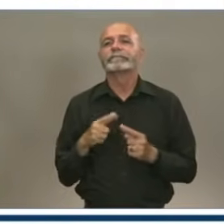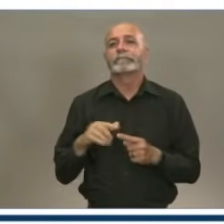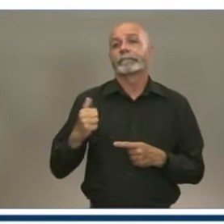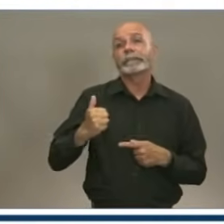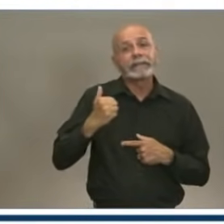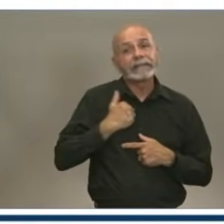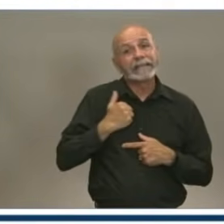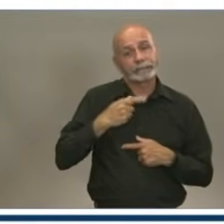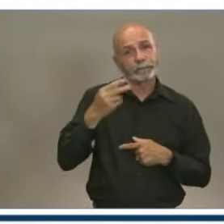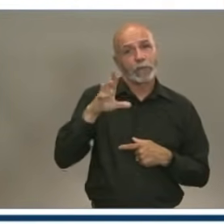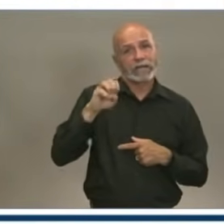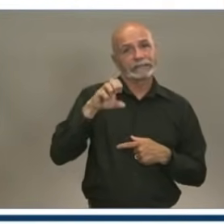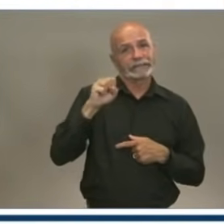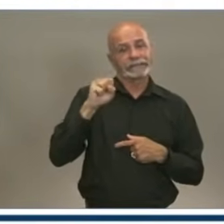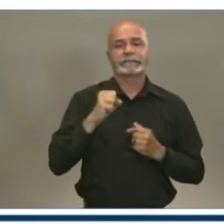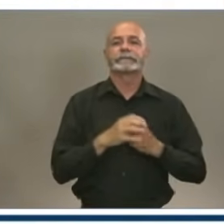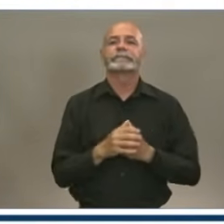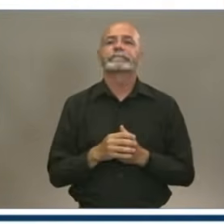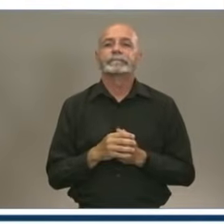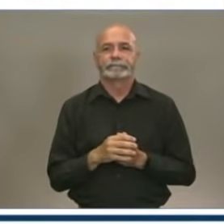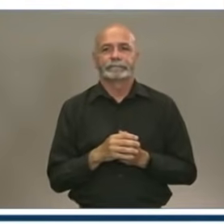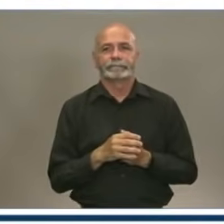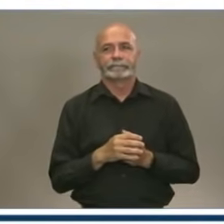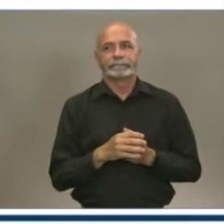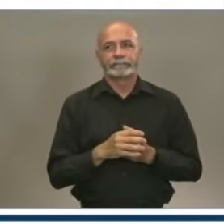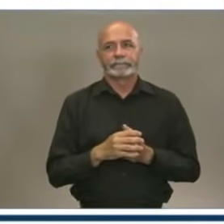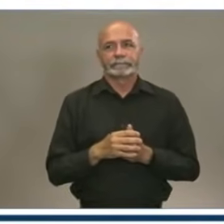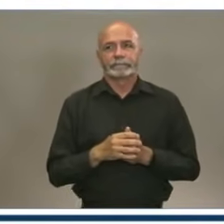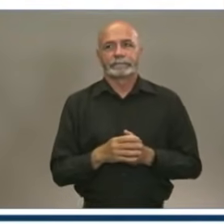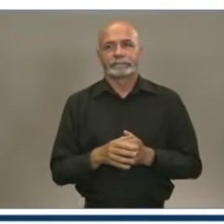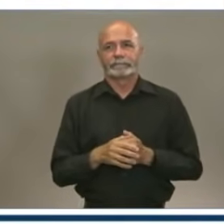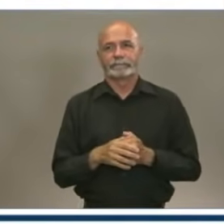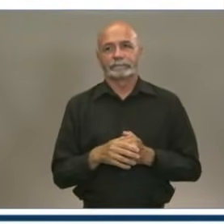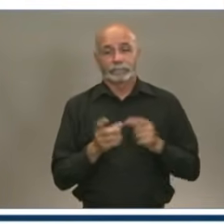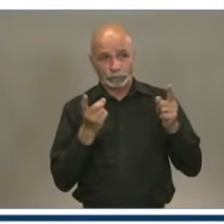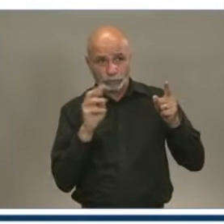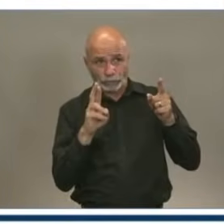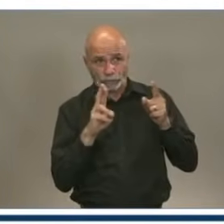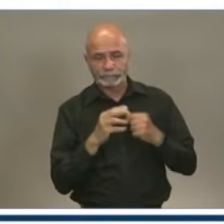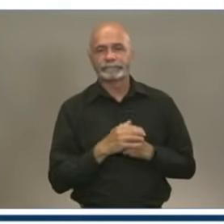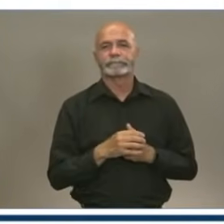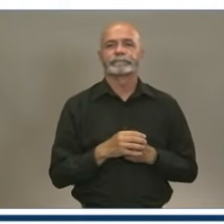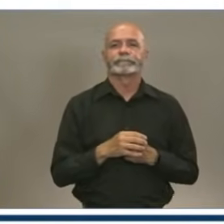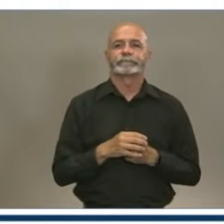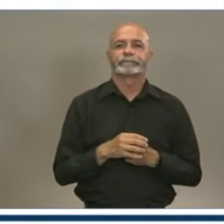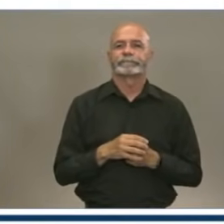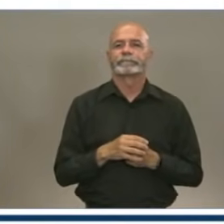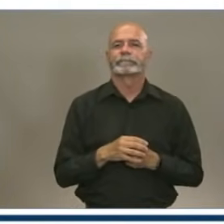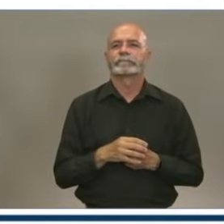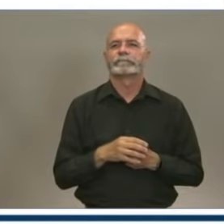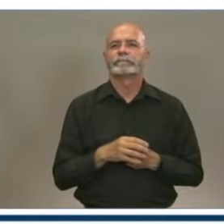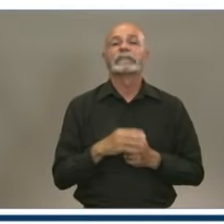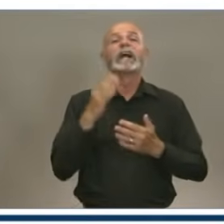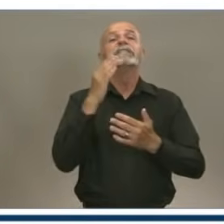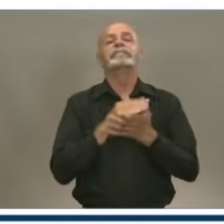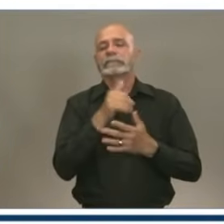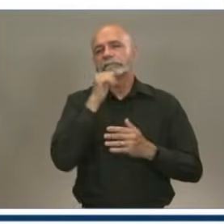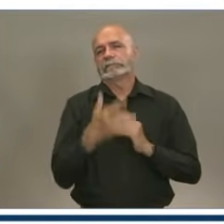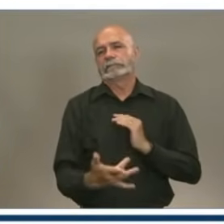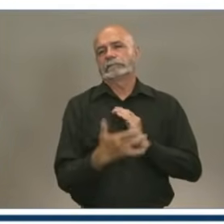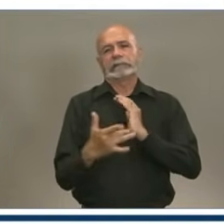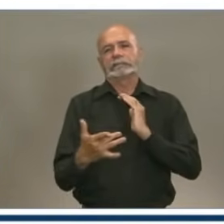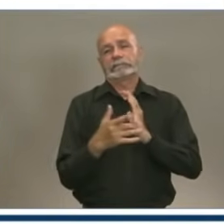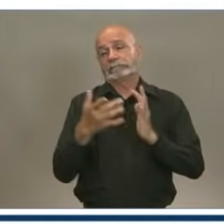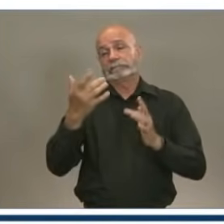Michael? Yeah. Dr. Strang, some epidemiologists talk about 90% needed